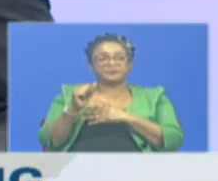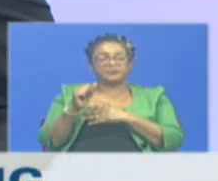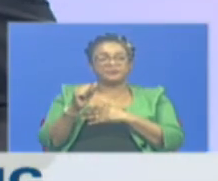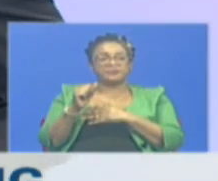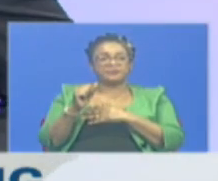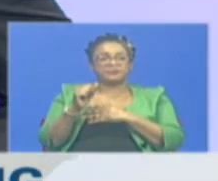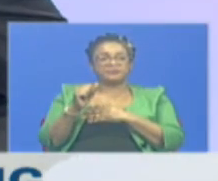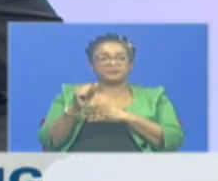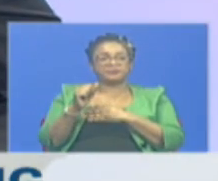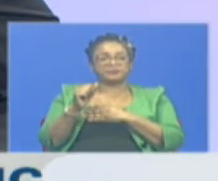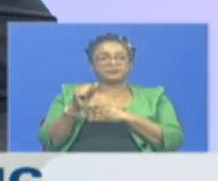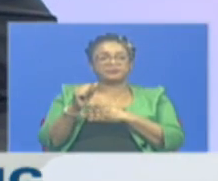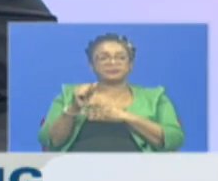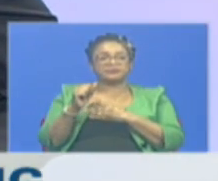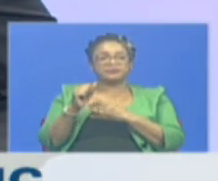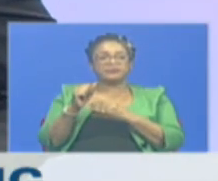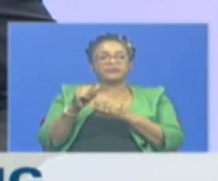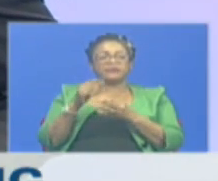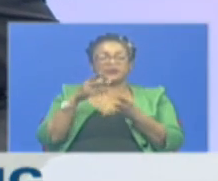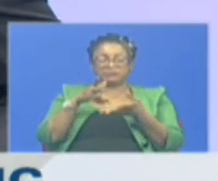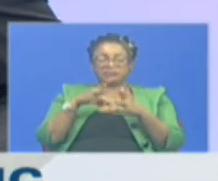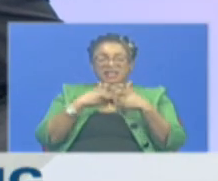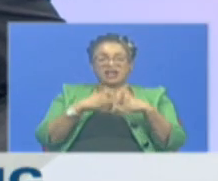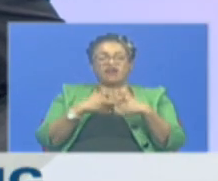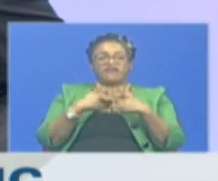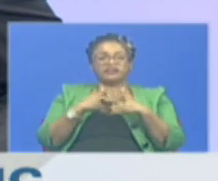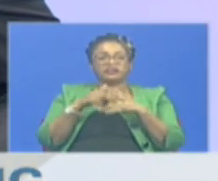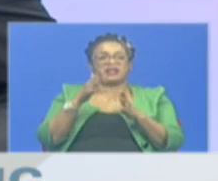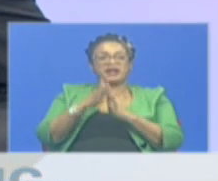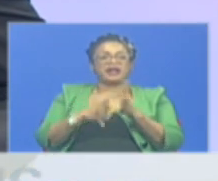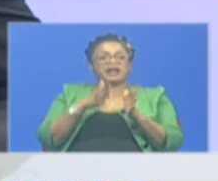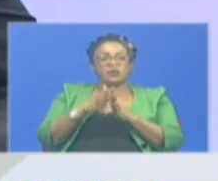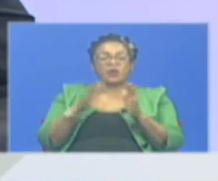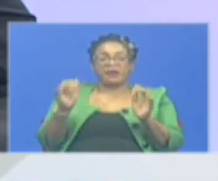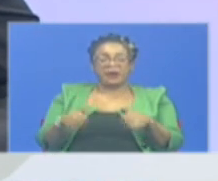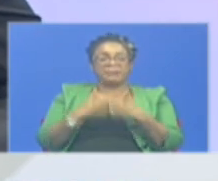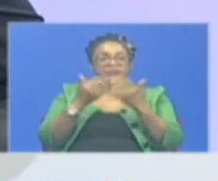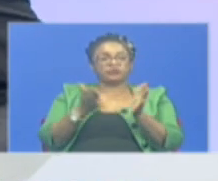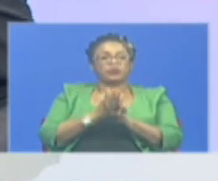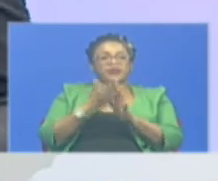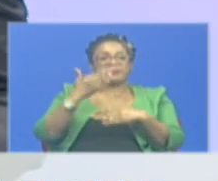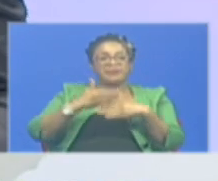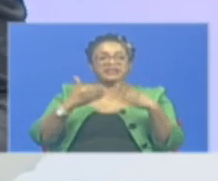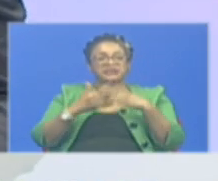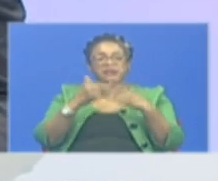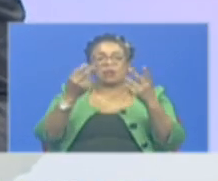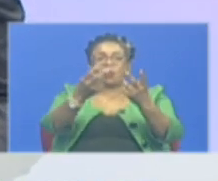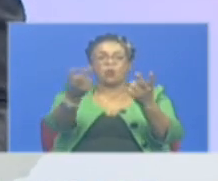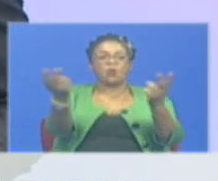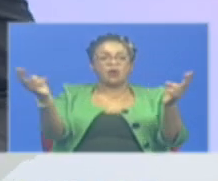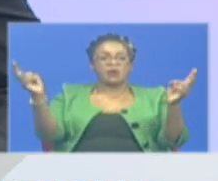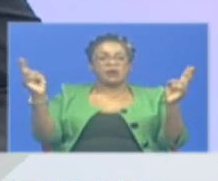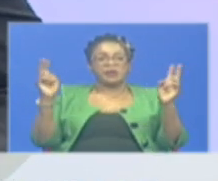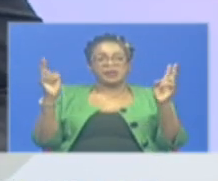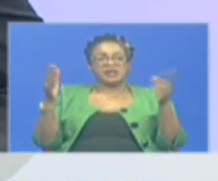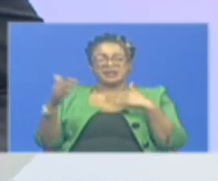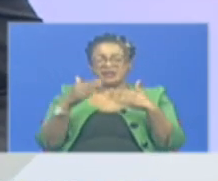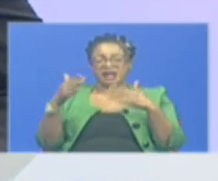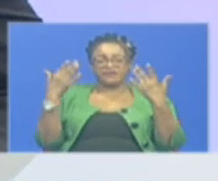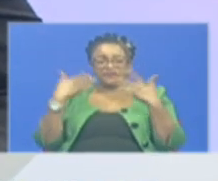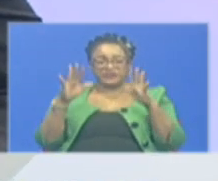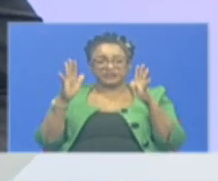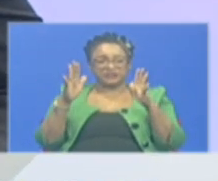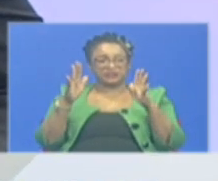Moving on, and renovations at the Ruringu Stadium is underway, with the construction of the perimeter wall nearing completion after the project